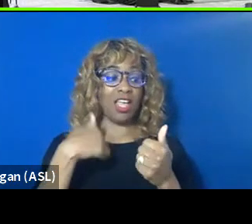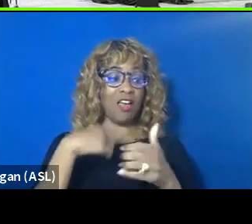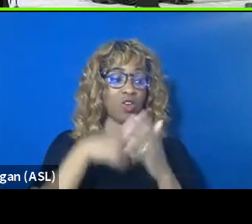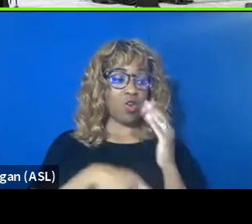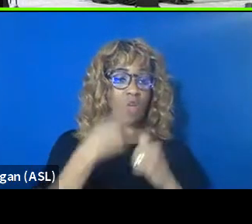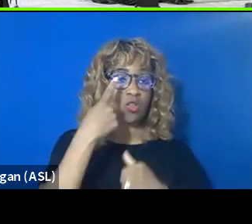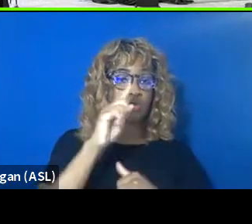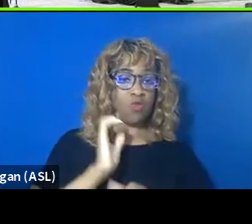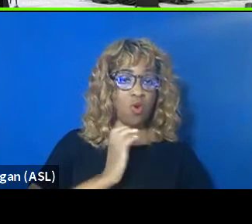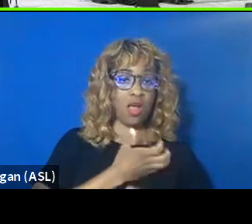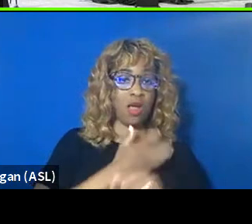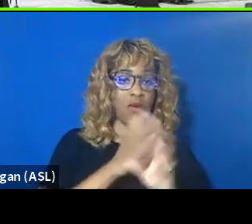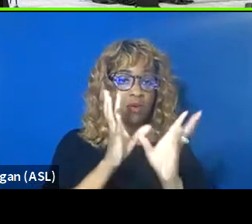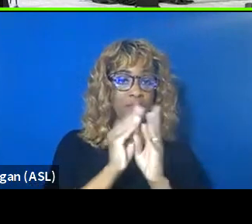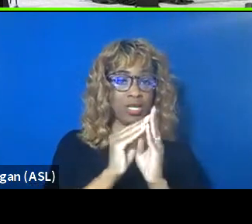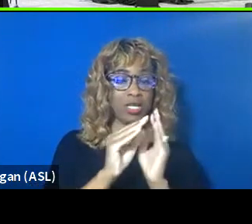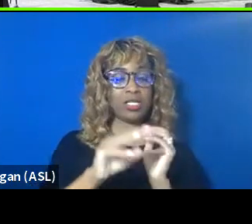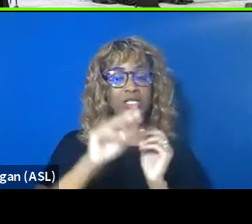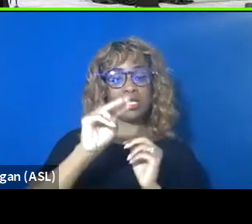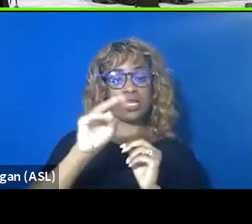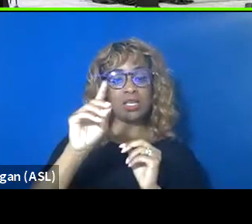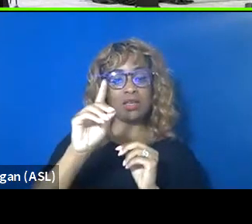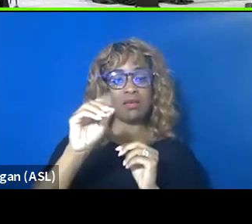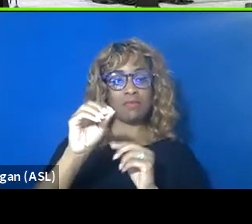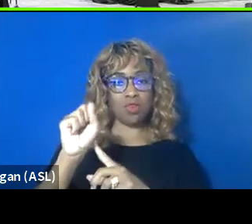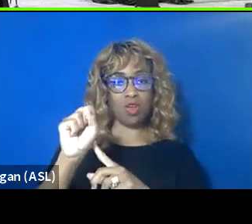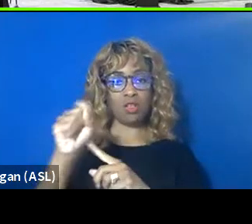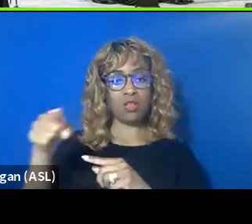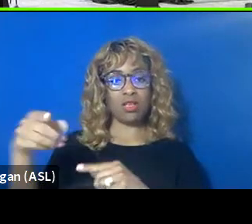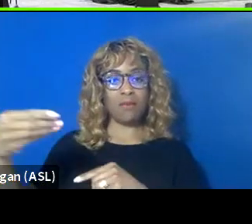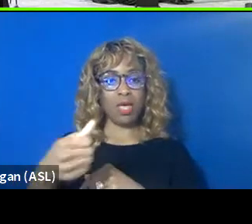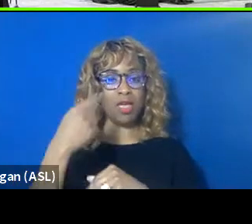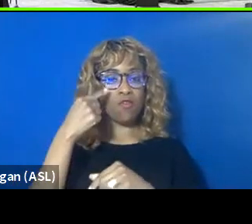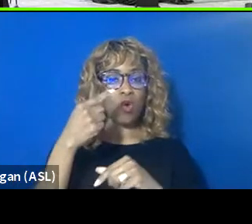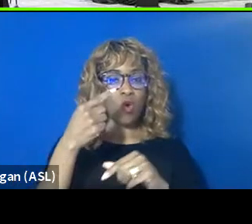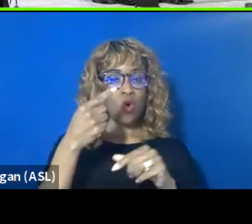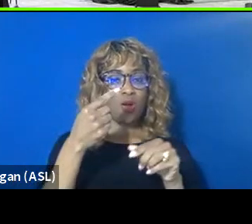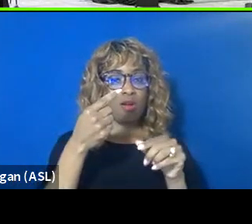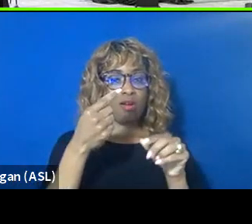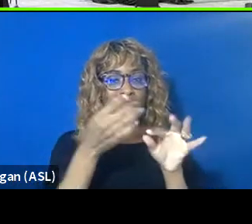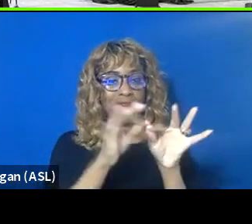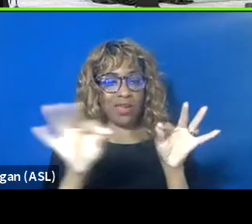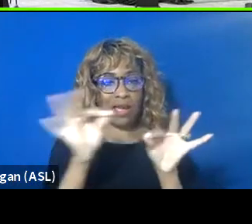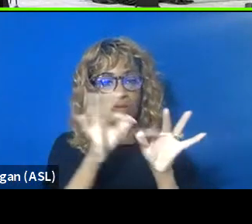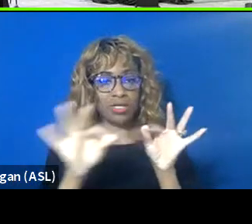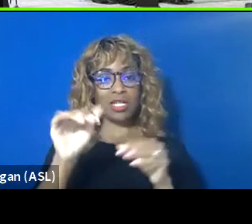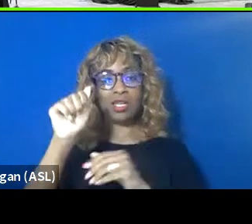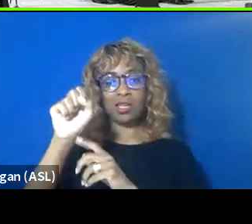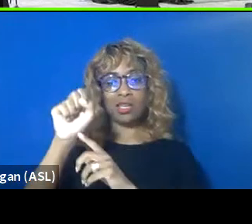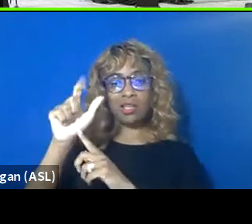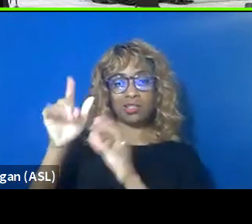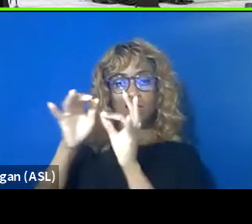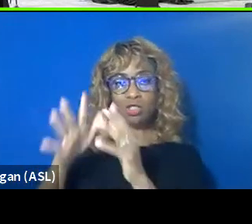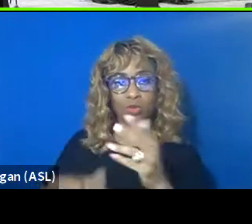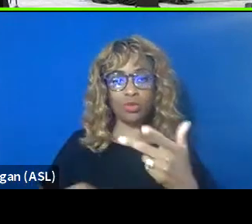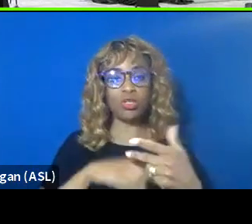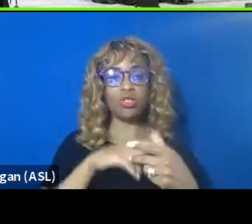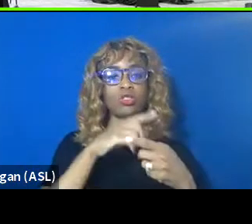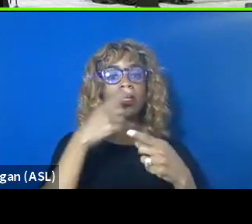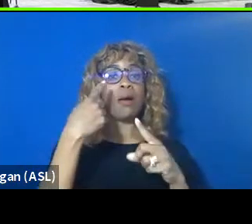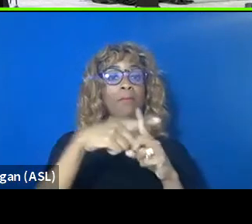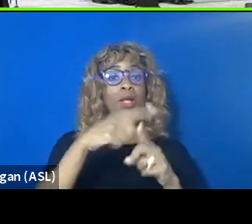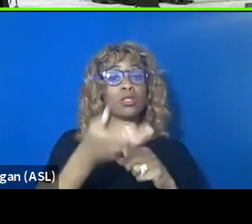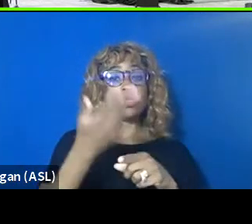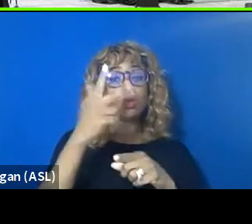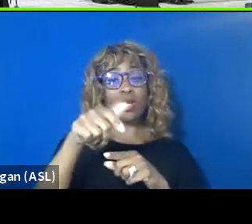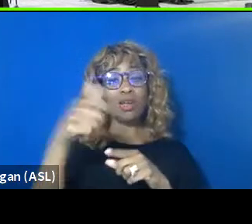meetings. The MDOS is paying for closed captioning, the American Sign Language, and 3